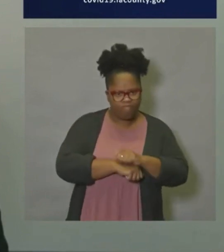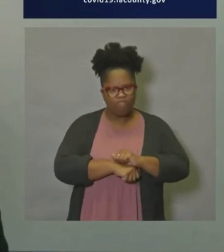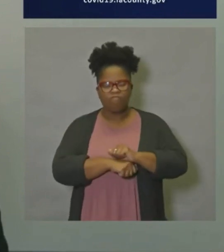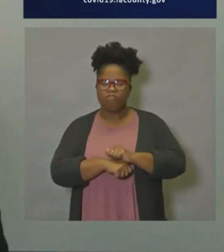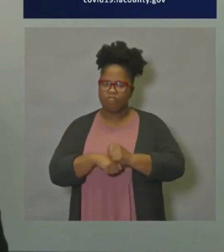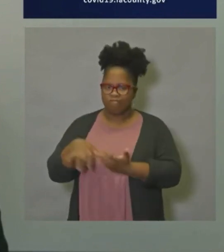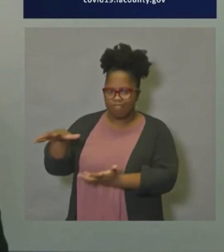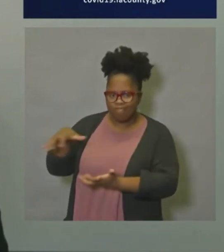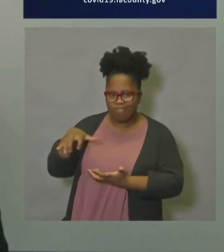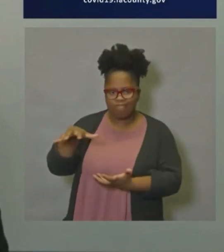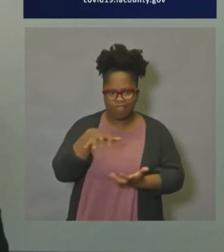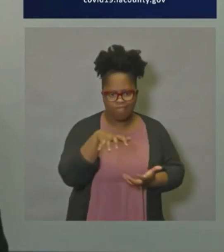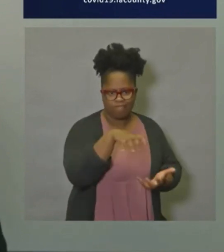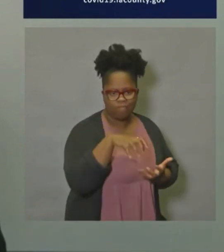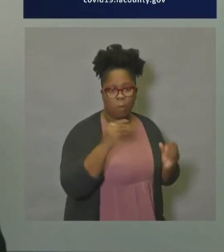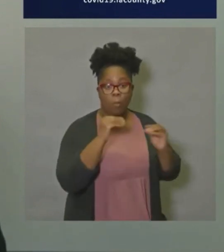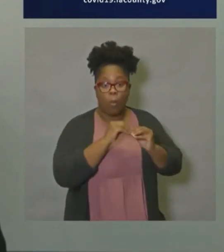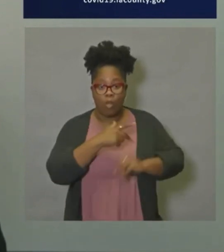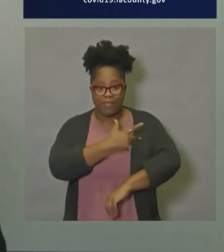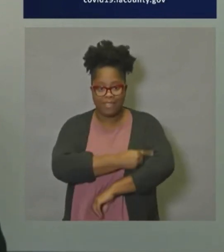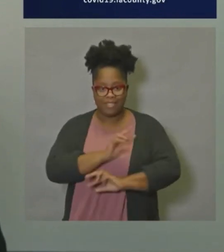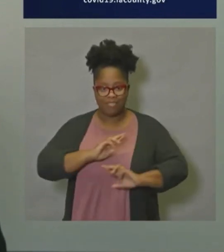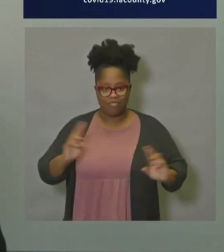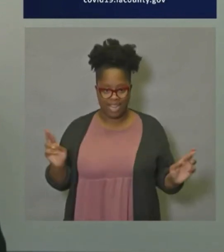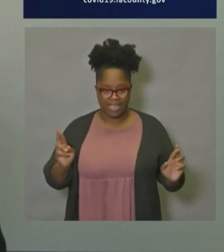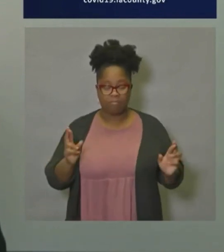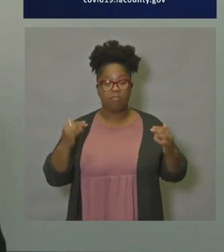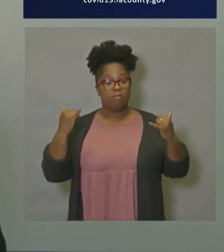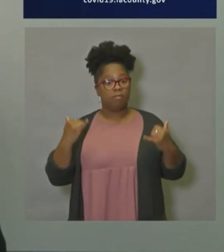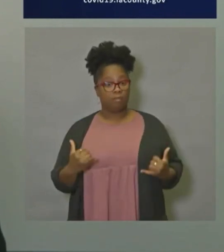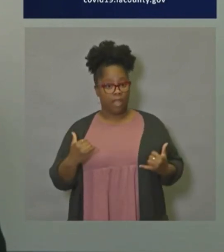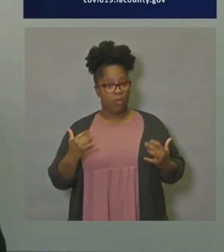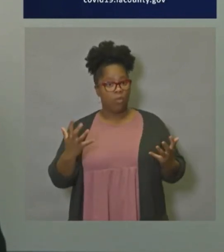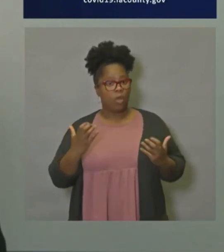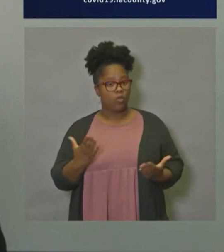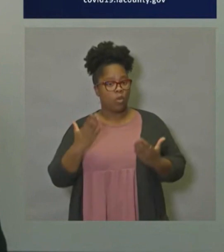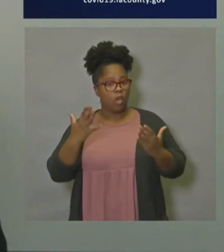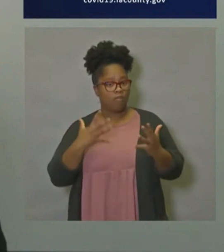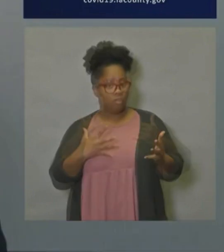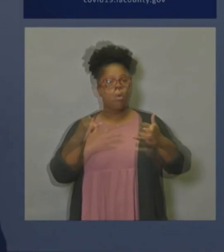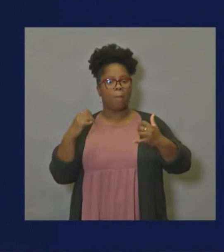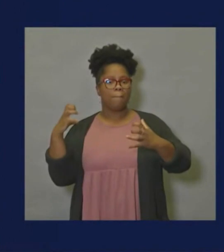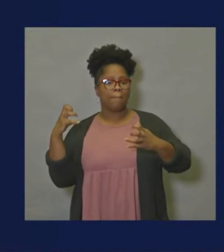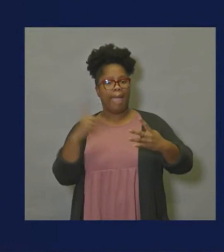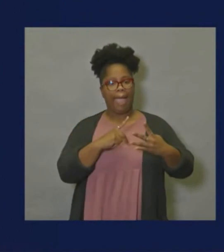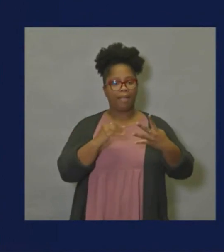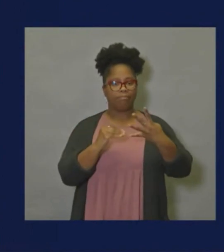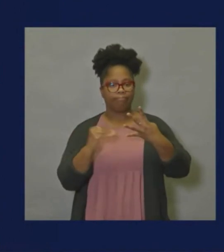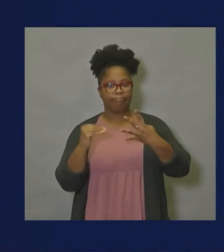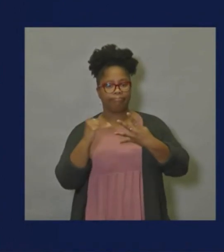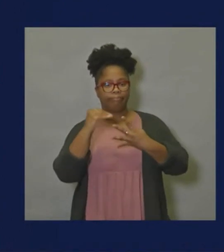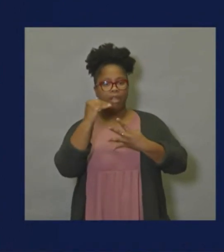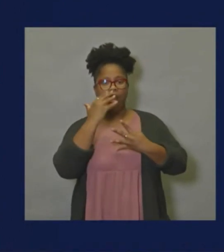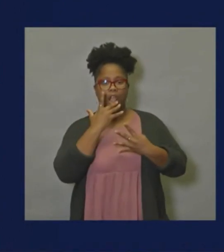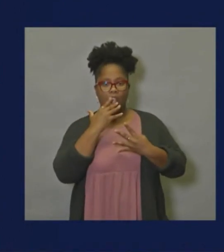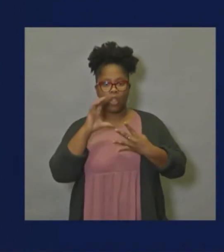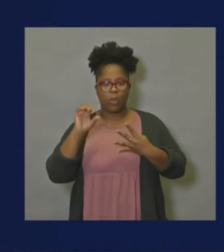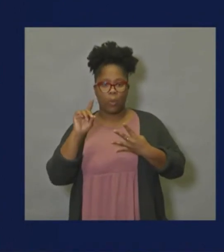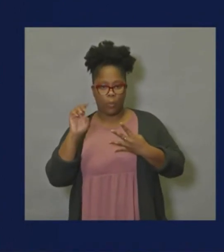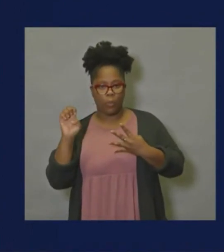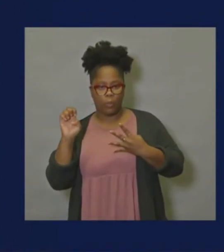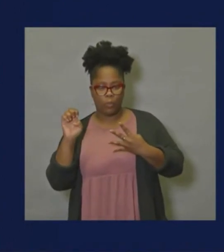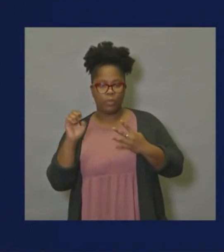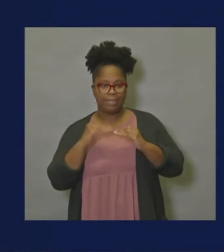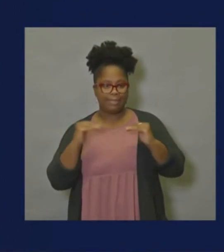much anticipated guidelines on how the county will move forward with businesses now allowed to reopen under the